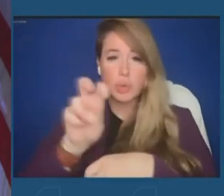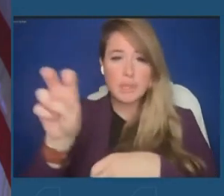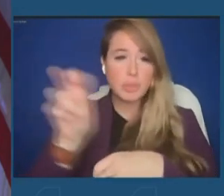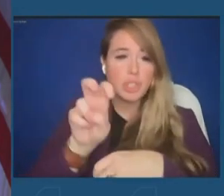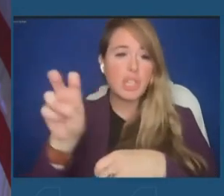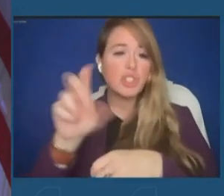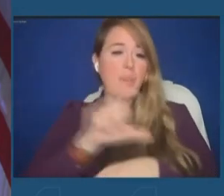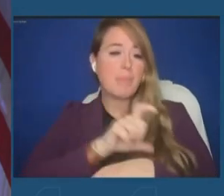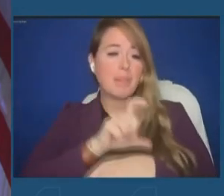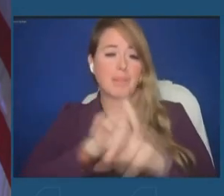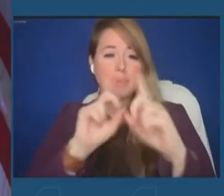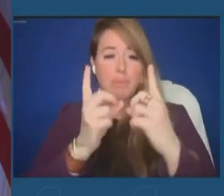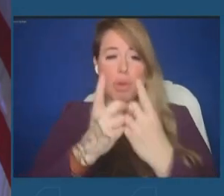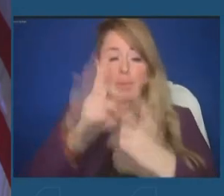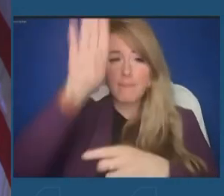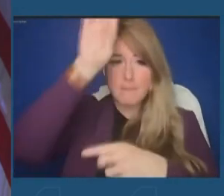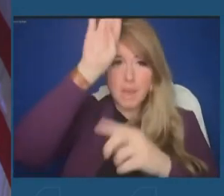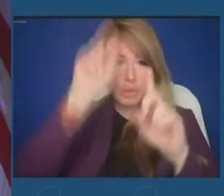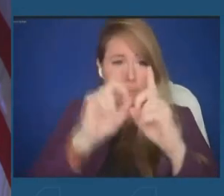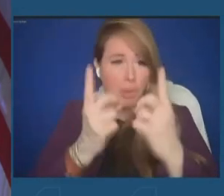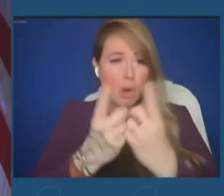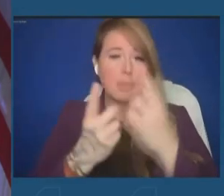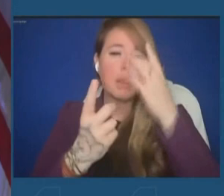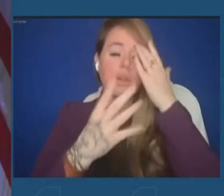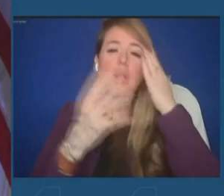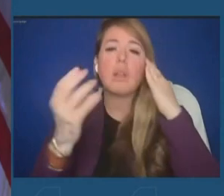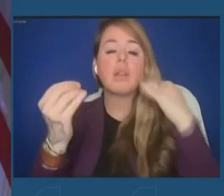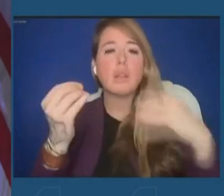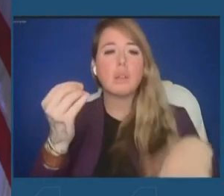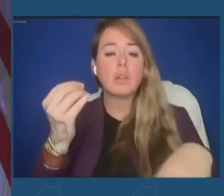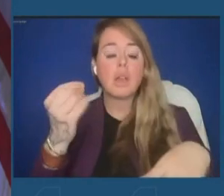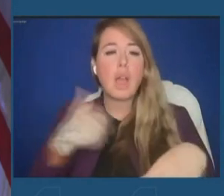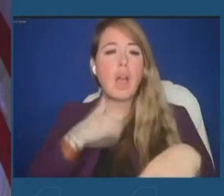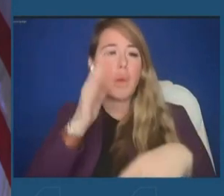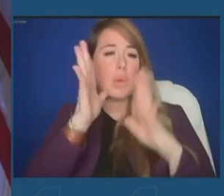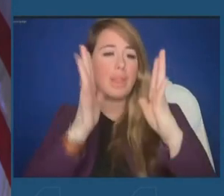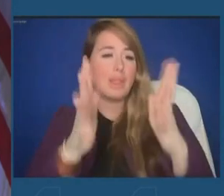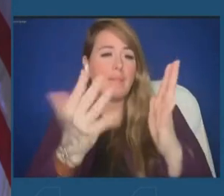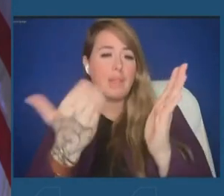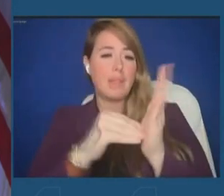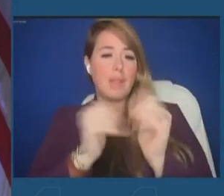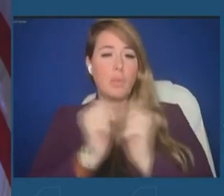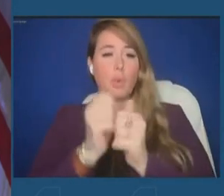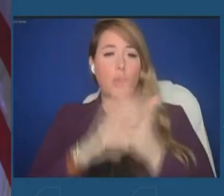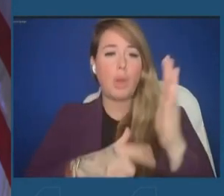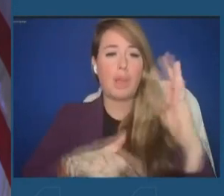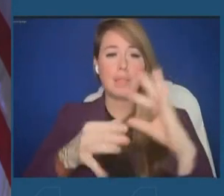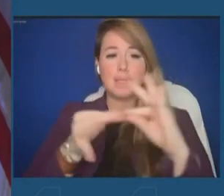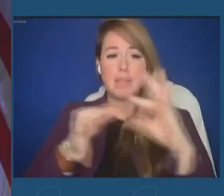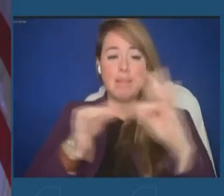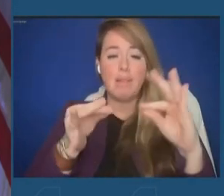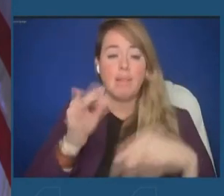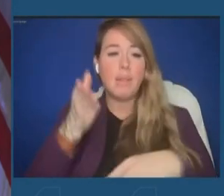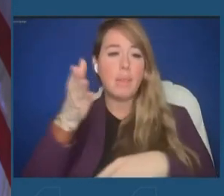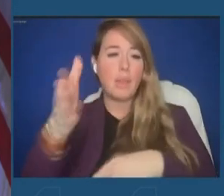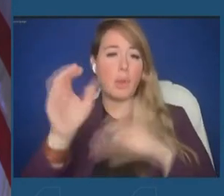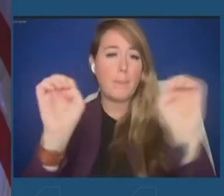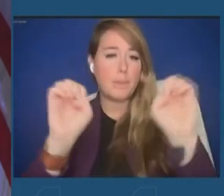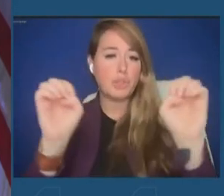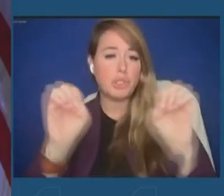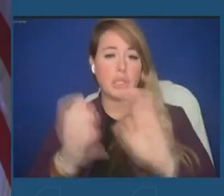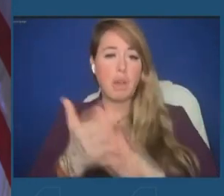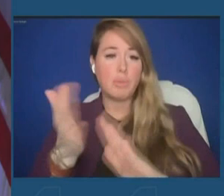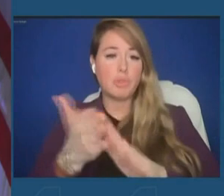police departments, fire departments, I will leave you once again with what I said at the Emergency Operations